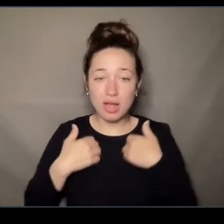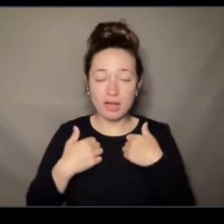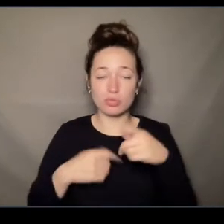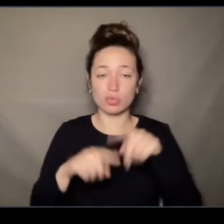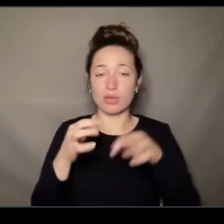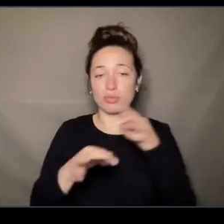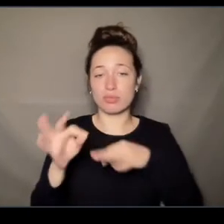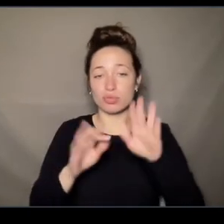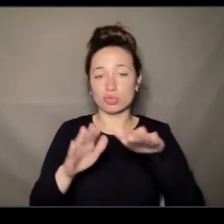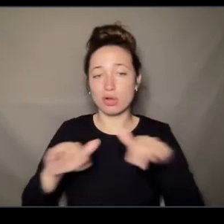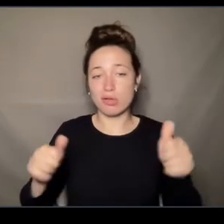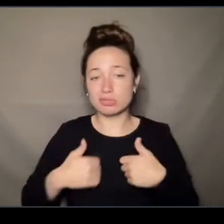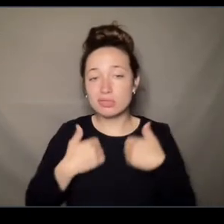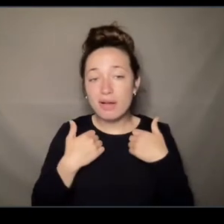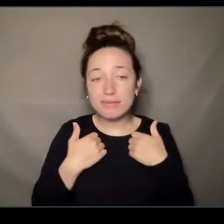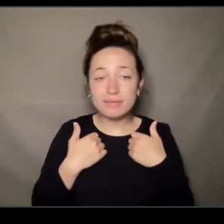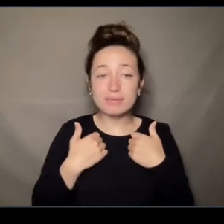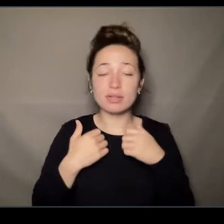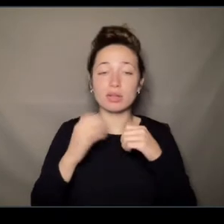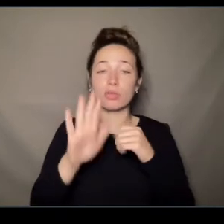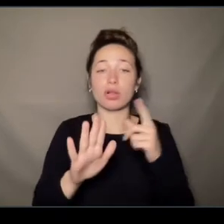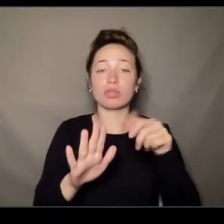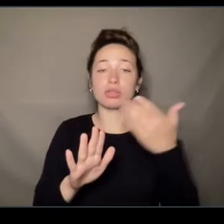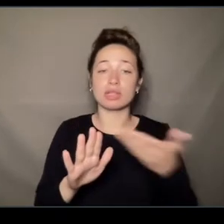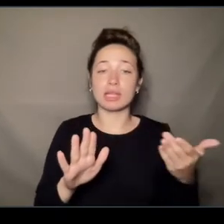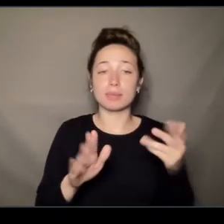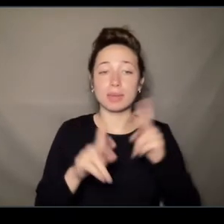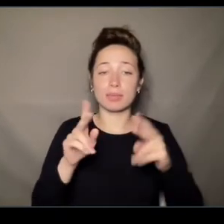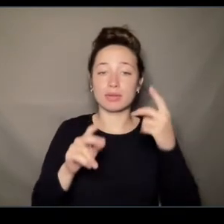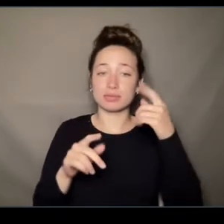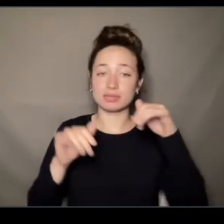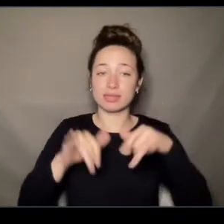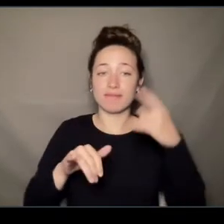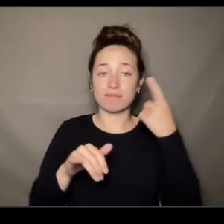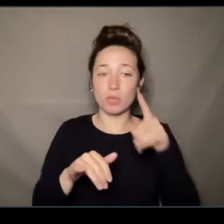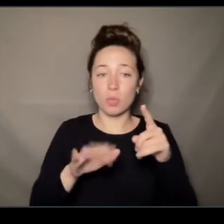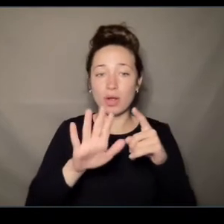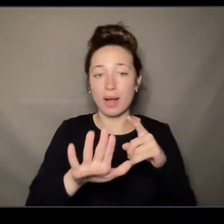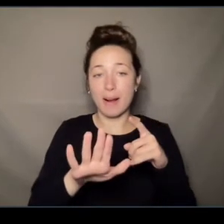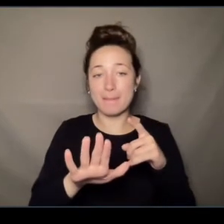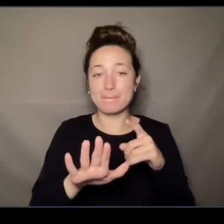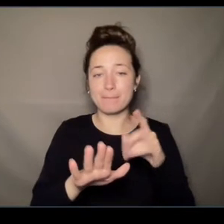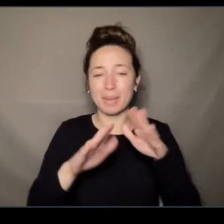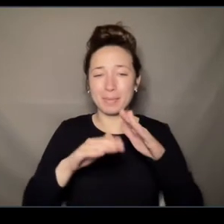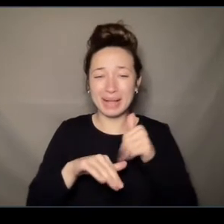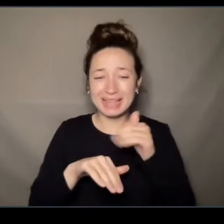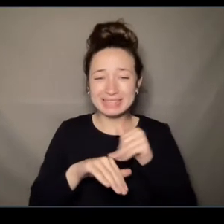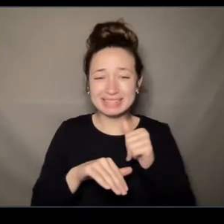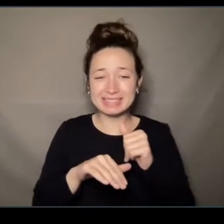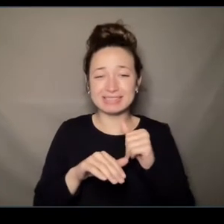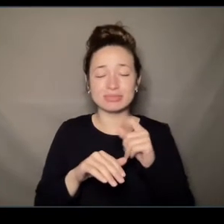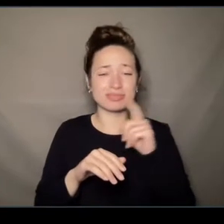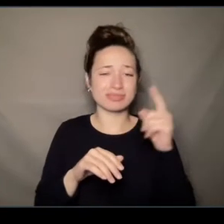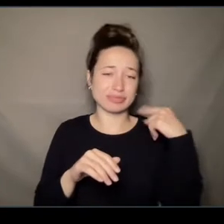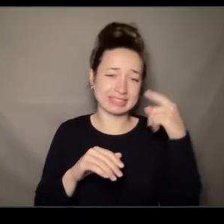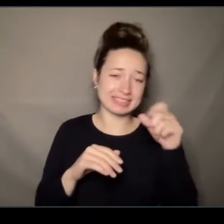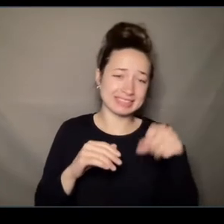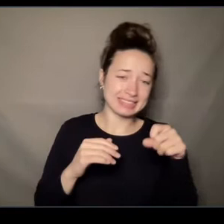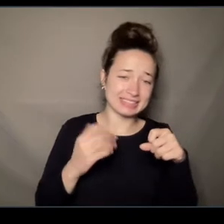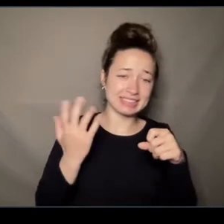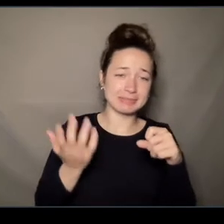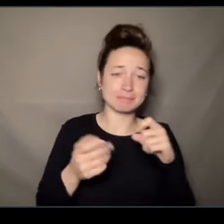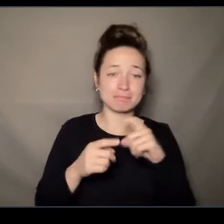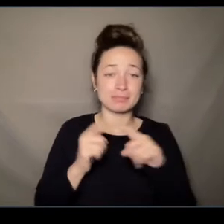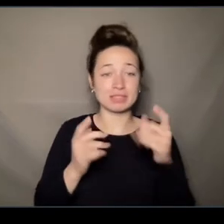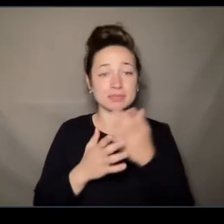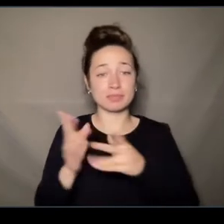can't replace your child's life. Yeah. And one other thing too that some people may stay for is their pets. That may sound